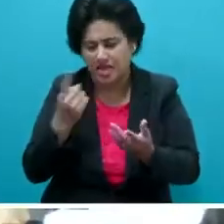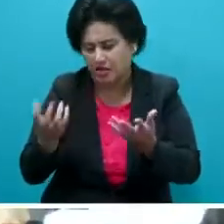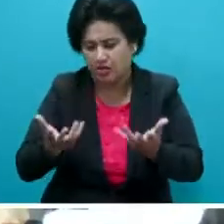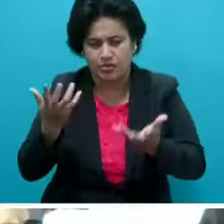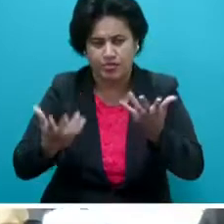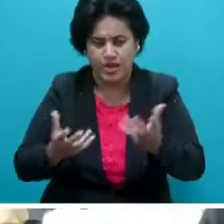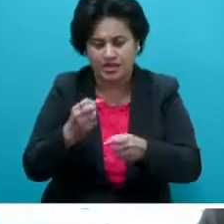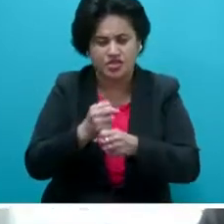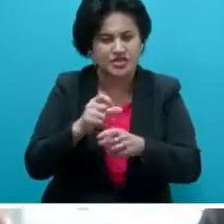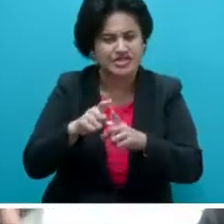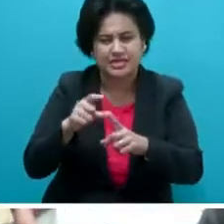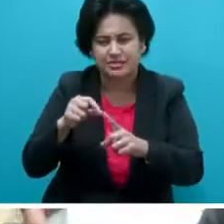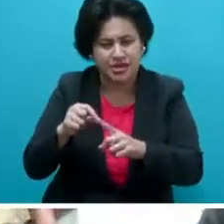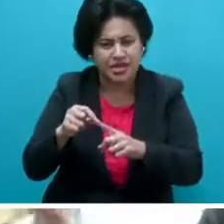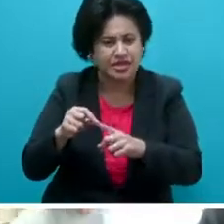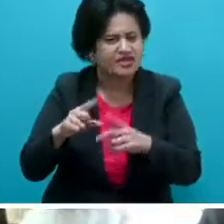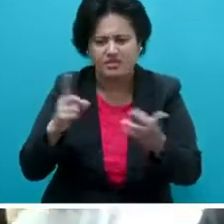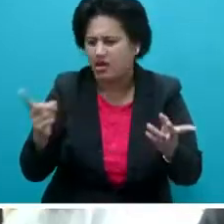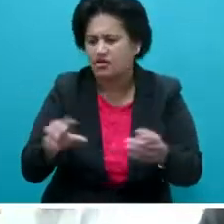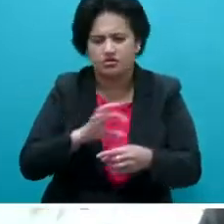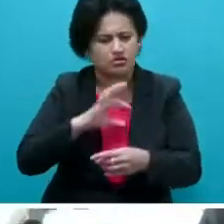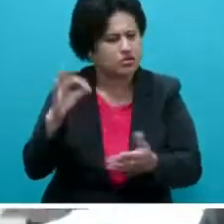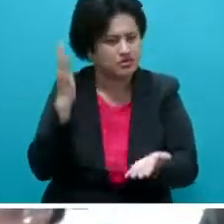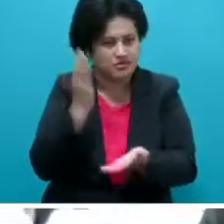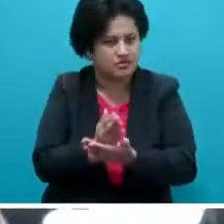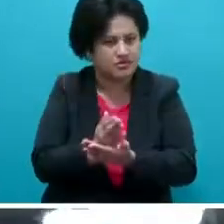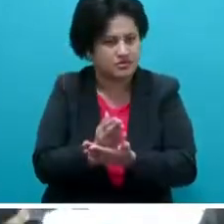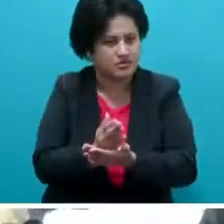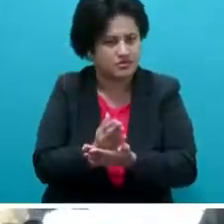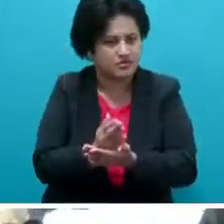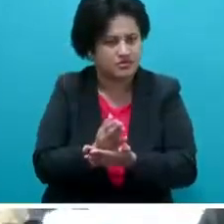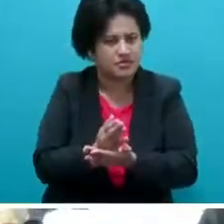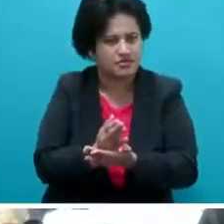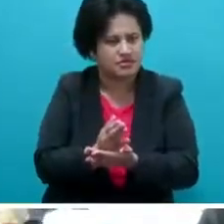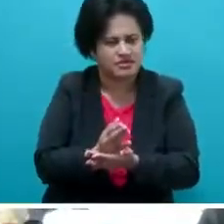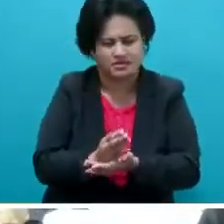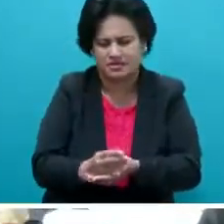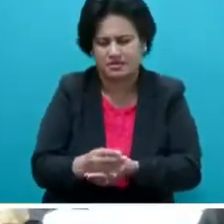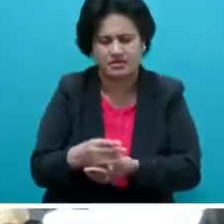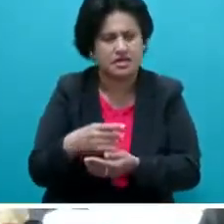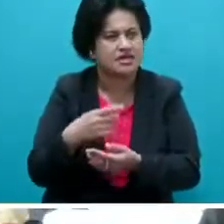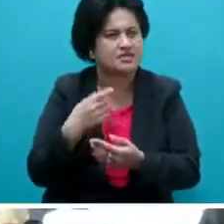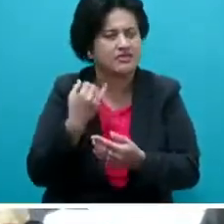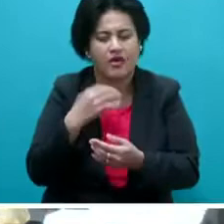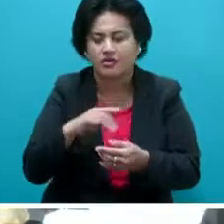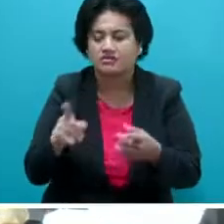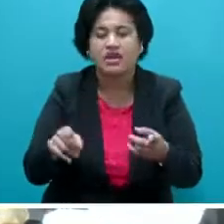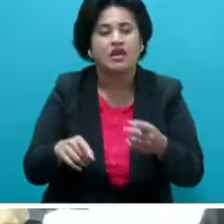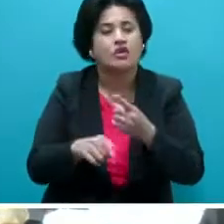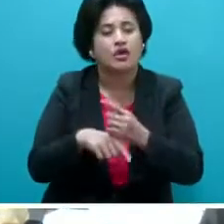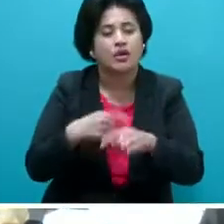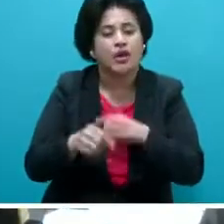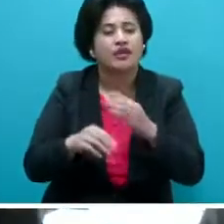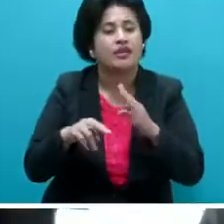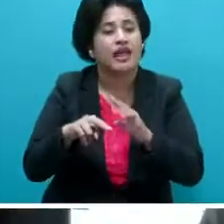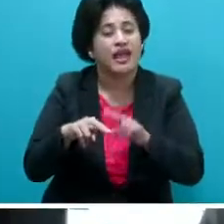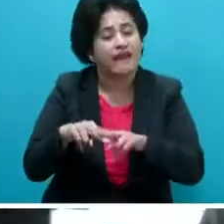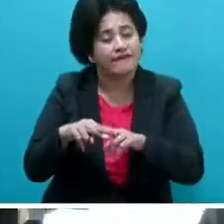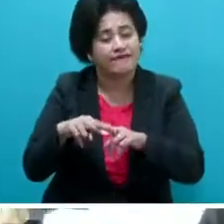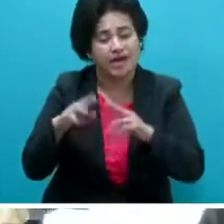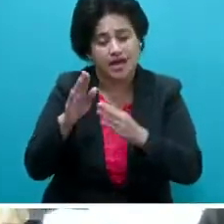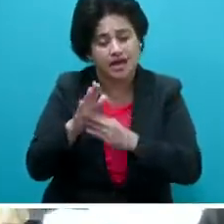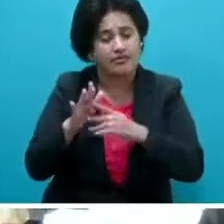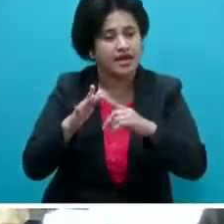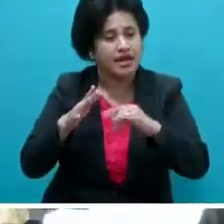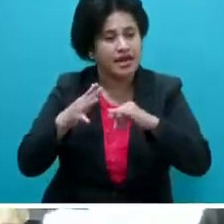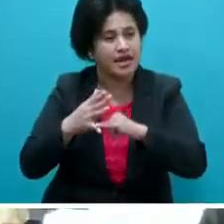GDP per capita. Completely false. Completely false, Mr. Speaker, sir. Honorable Nawaikula talked about FMIS. FMIS is up and running, Mr. Speaker, sir. Yes,